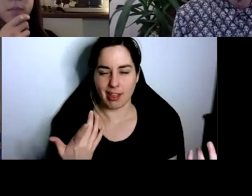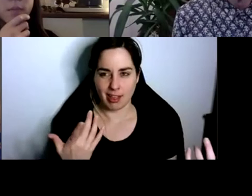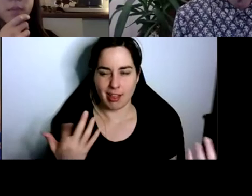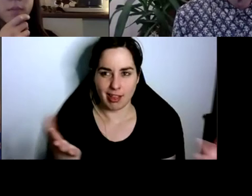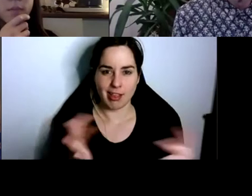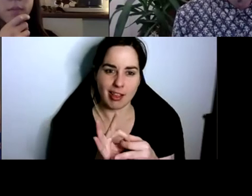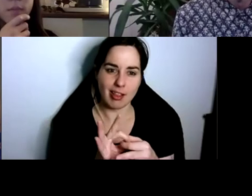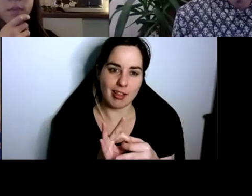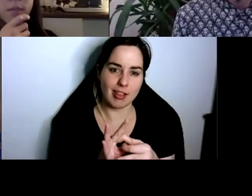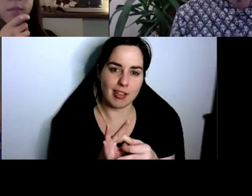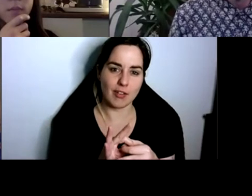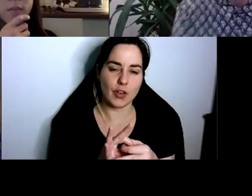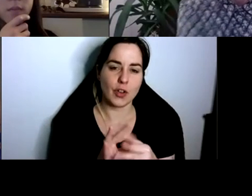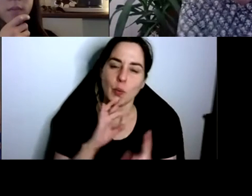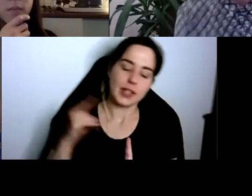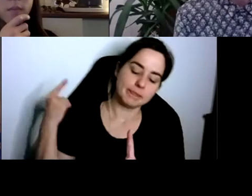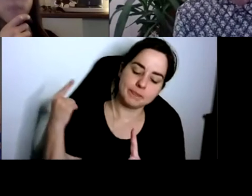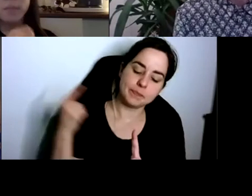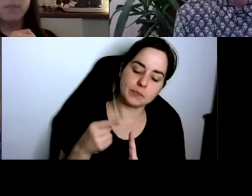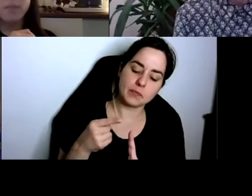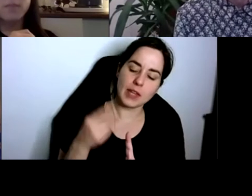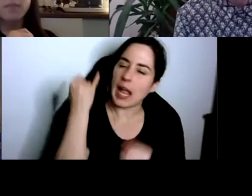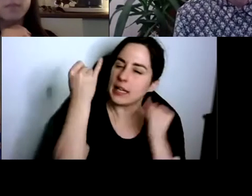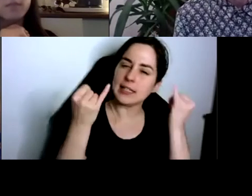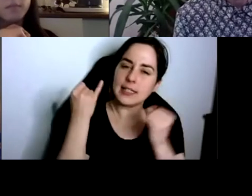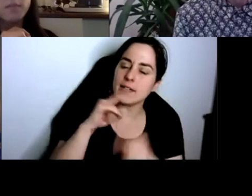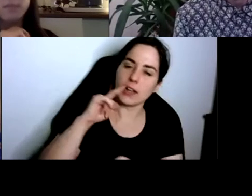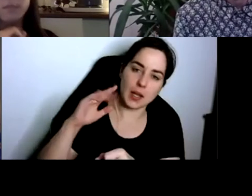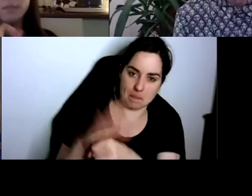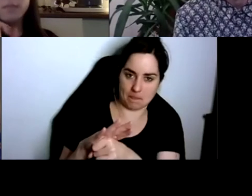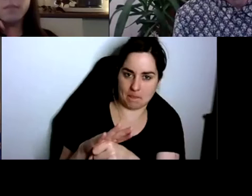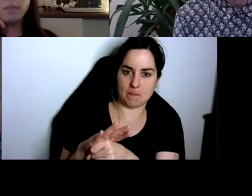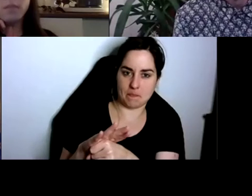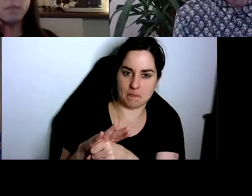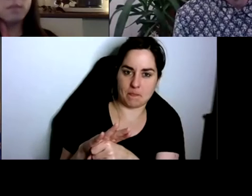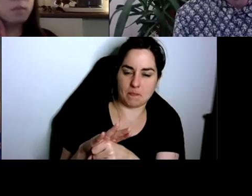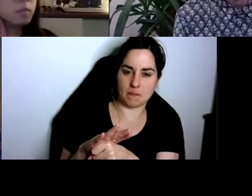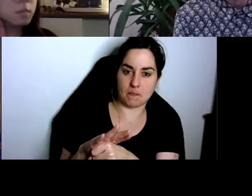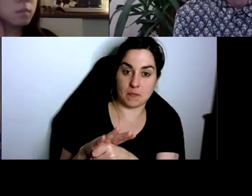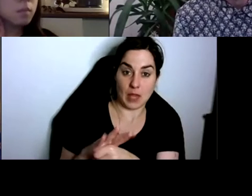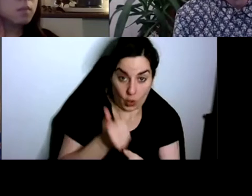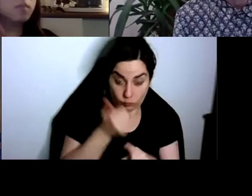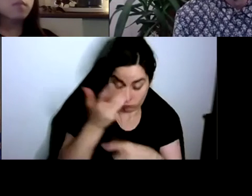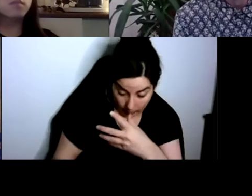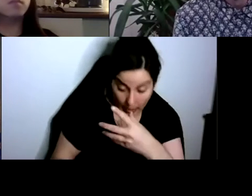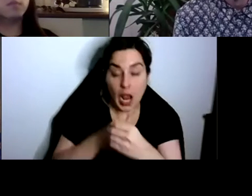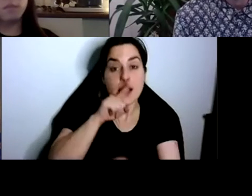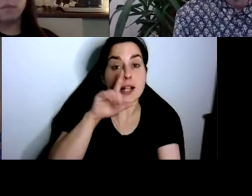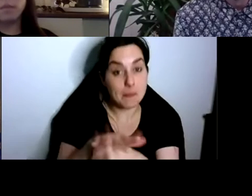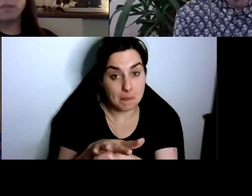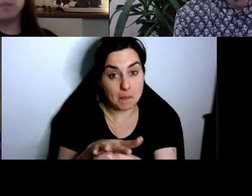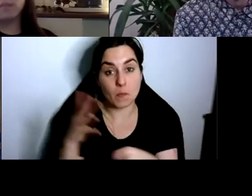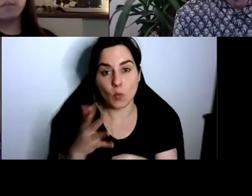there's this notion of commitment to the people, and you're adding to it, the commitment of all the